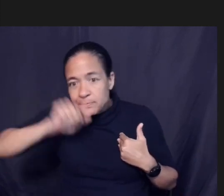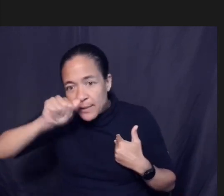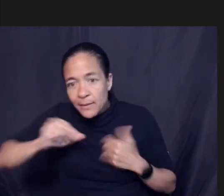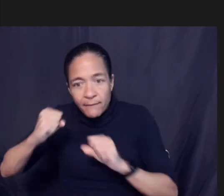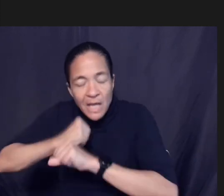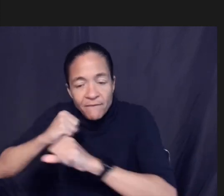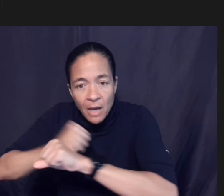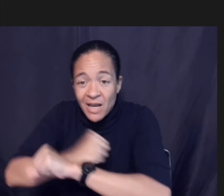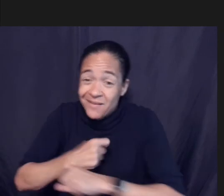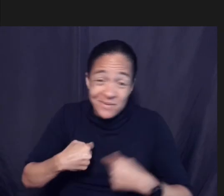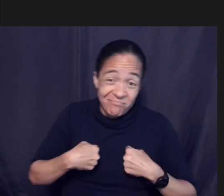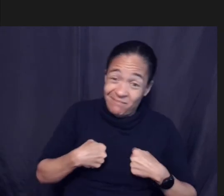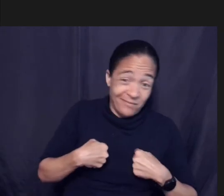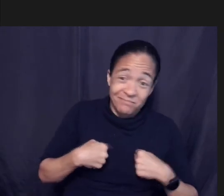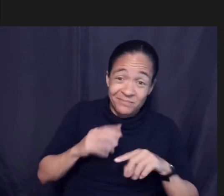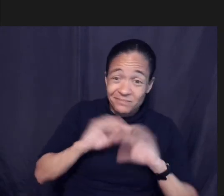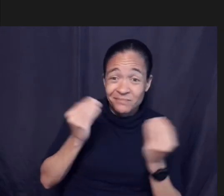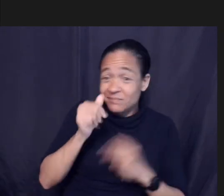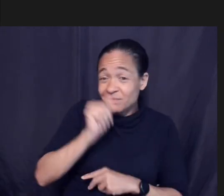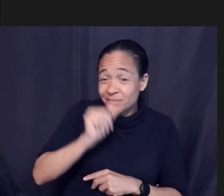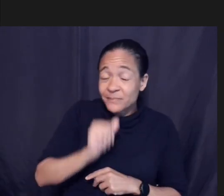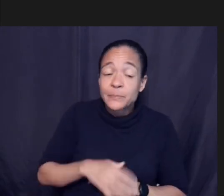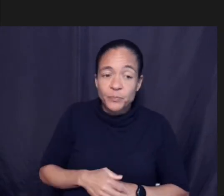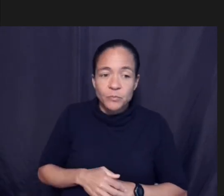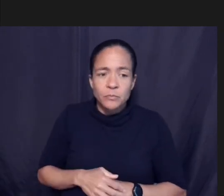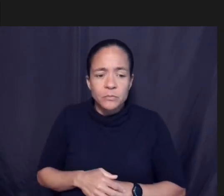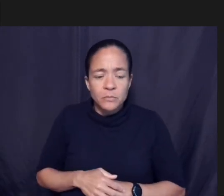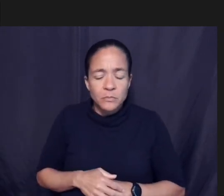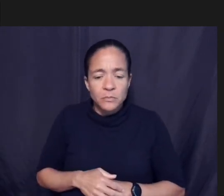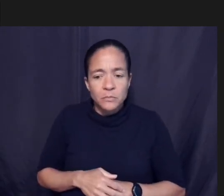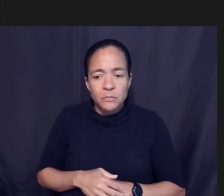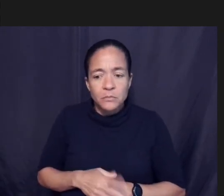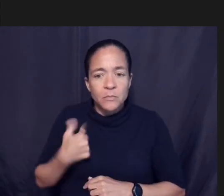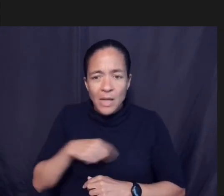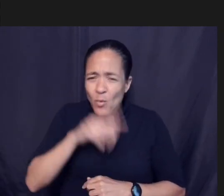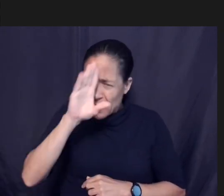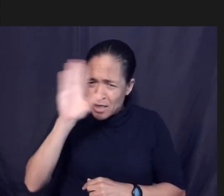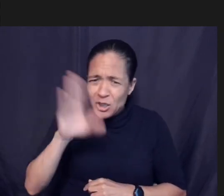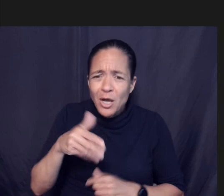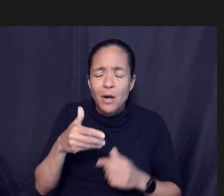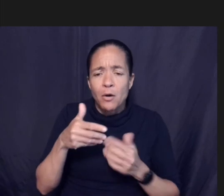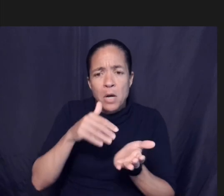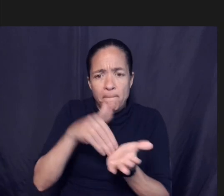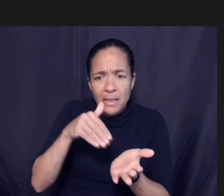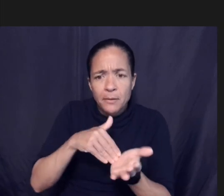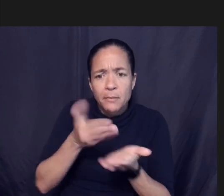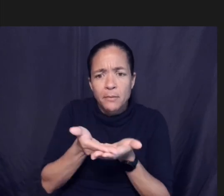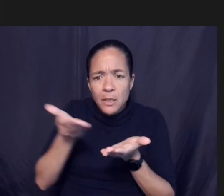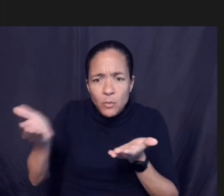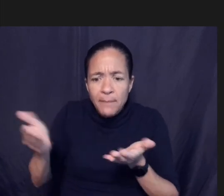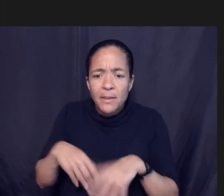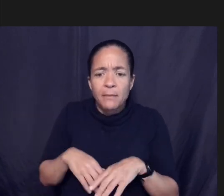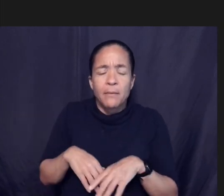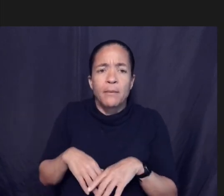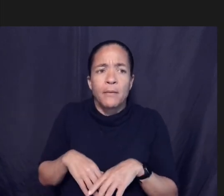so patient and doing that. And we all know medical equipment,